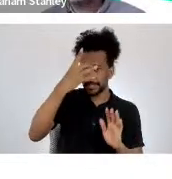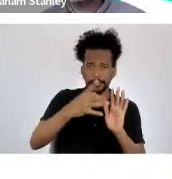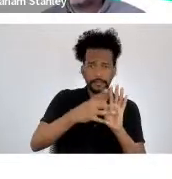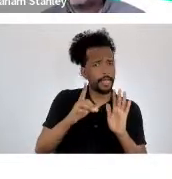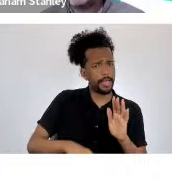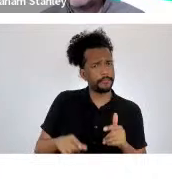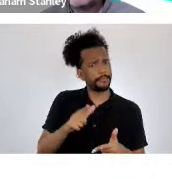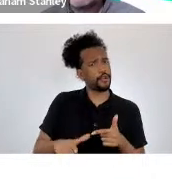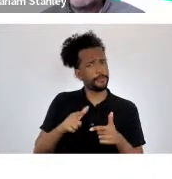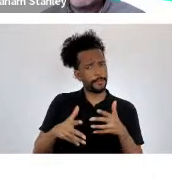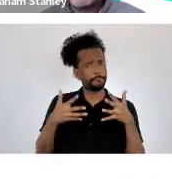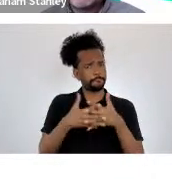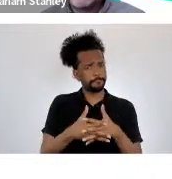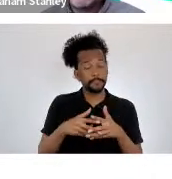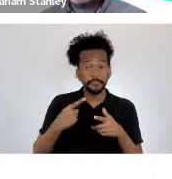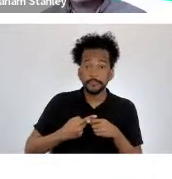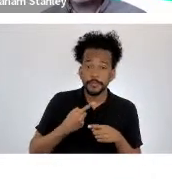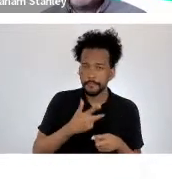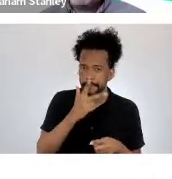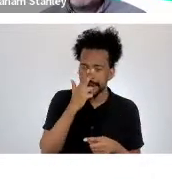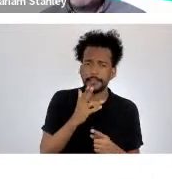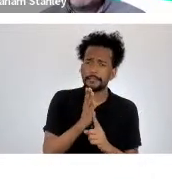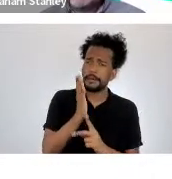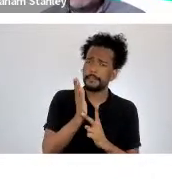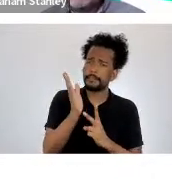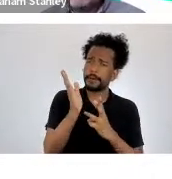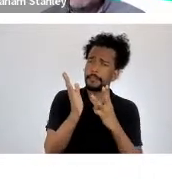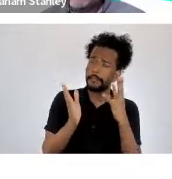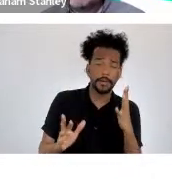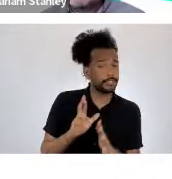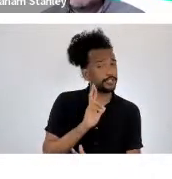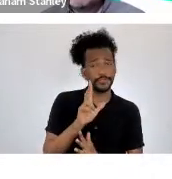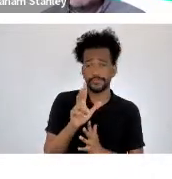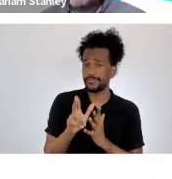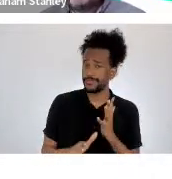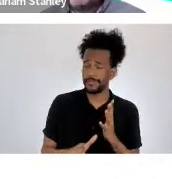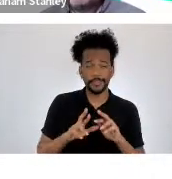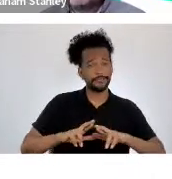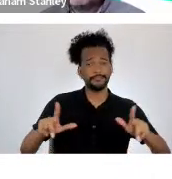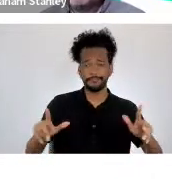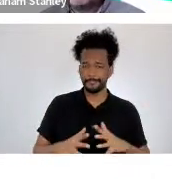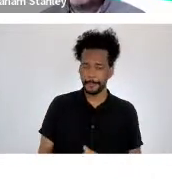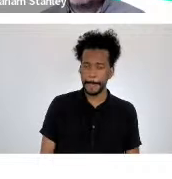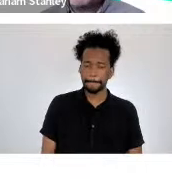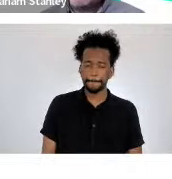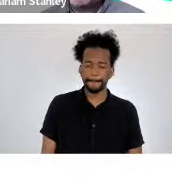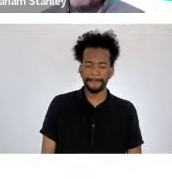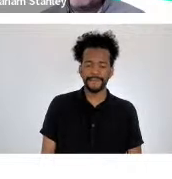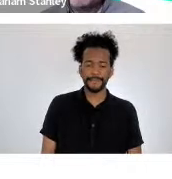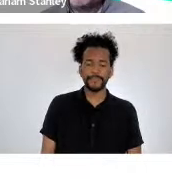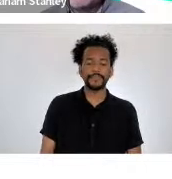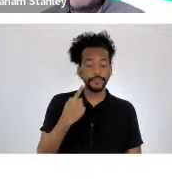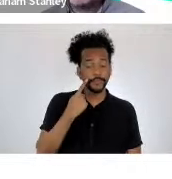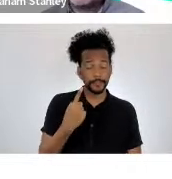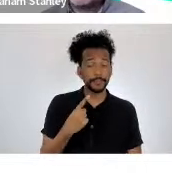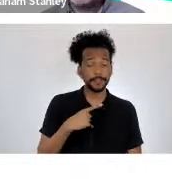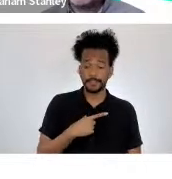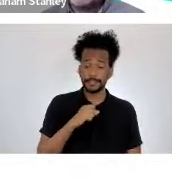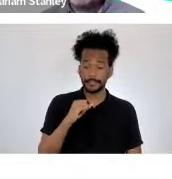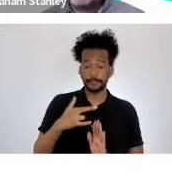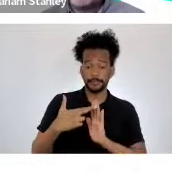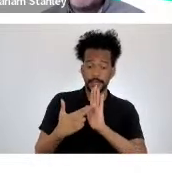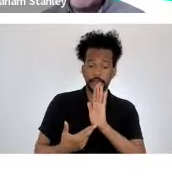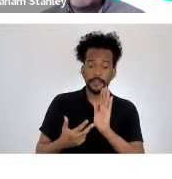a range of different systems. So where possible in our report, we've referred to a more specific form of AI, such